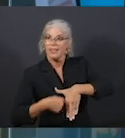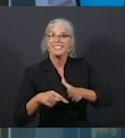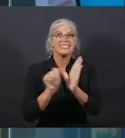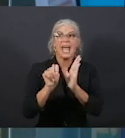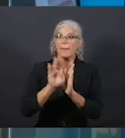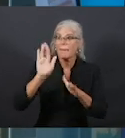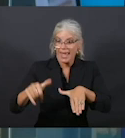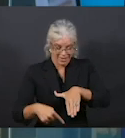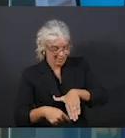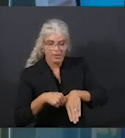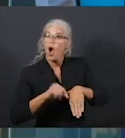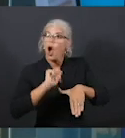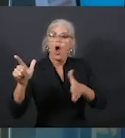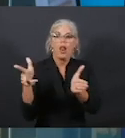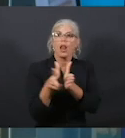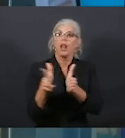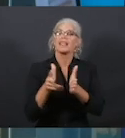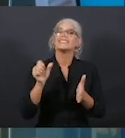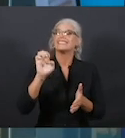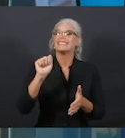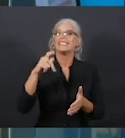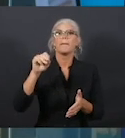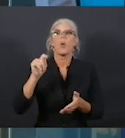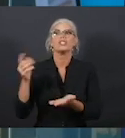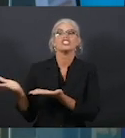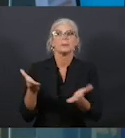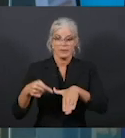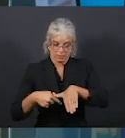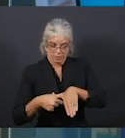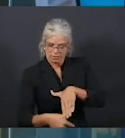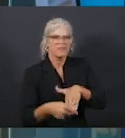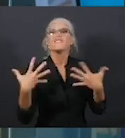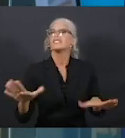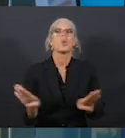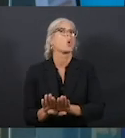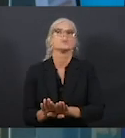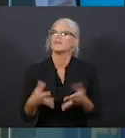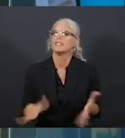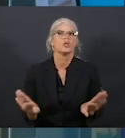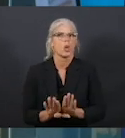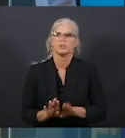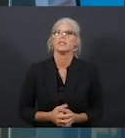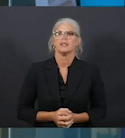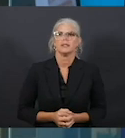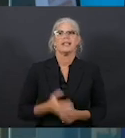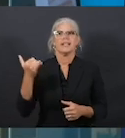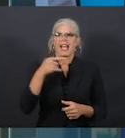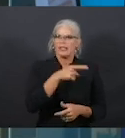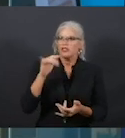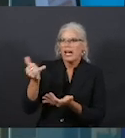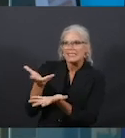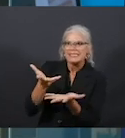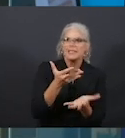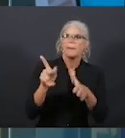waterside operations to shipping, but the fuel terminals on the land side are fully operational and serving those who need